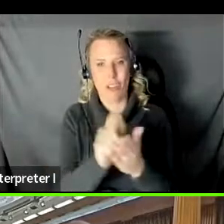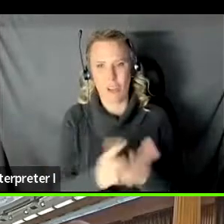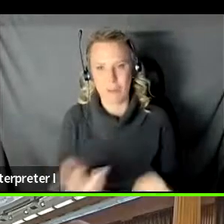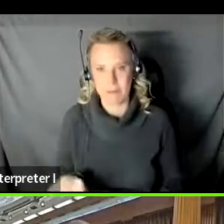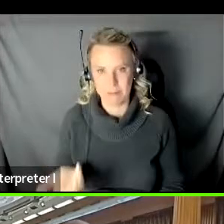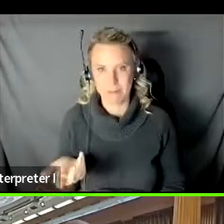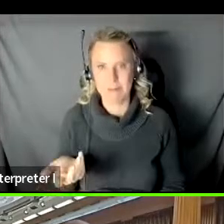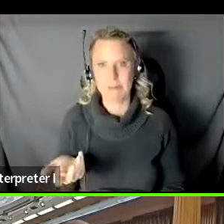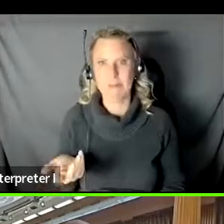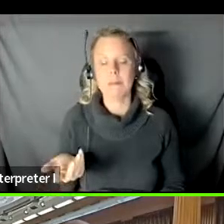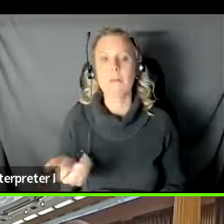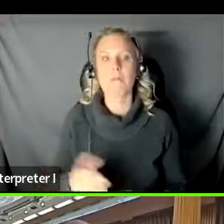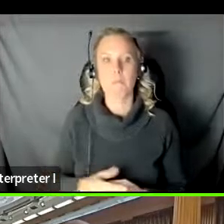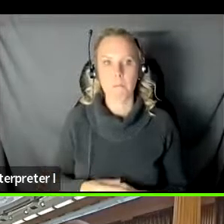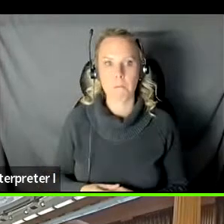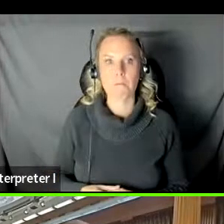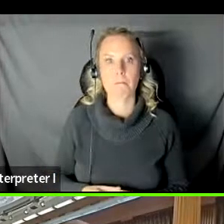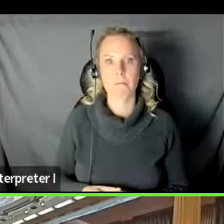so